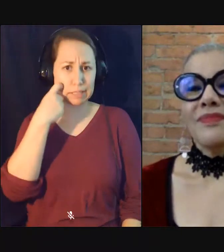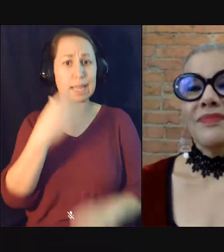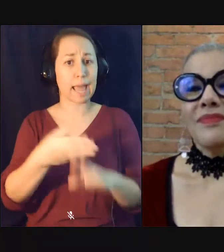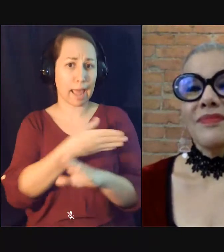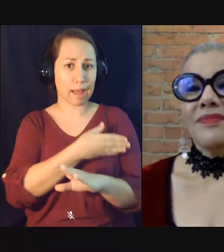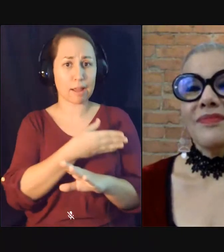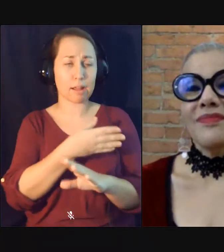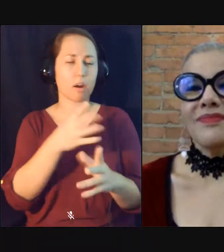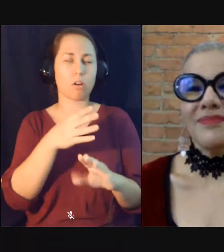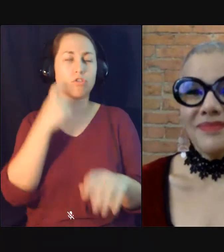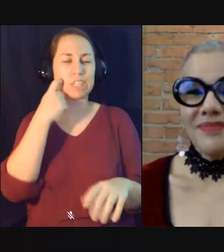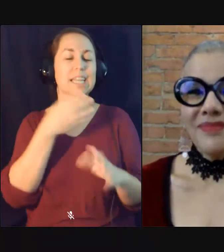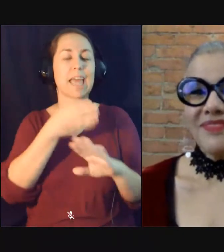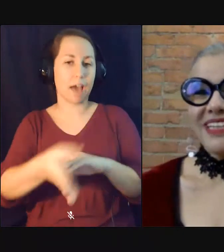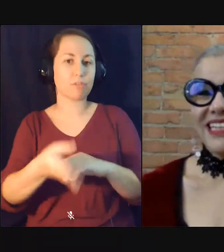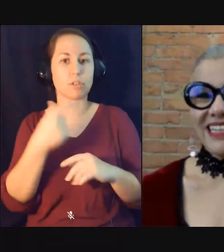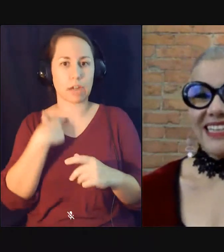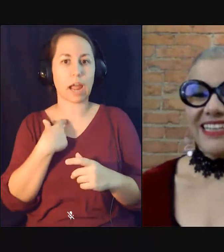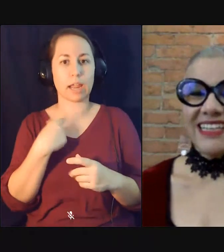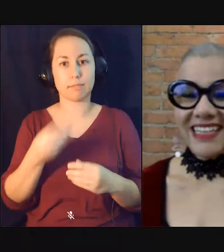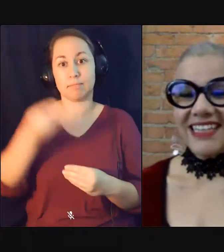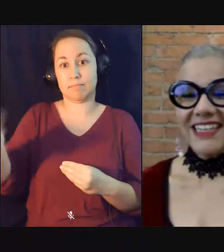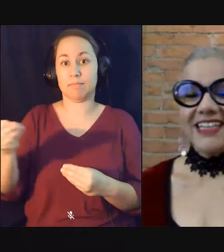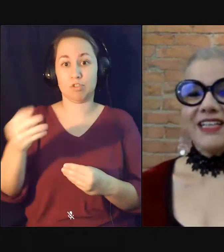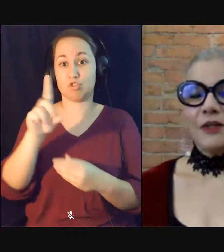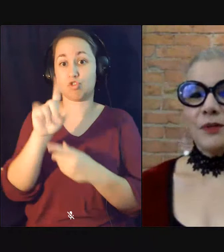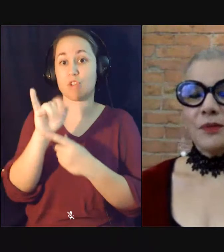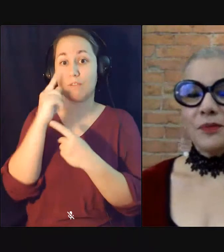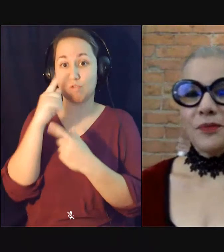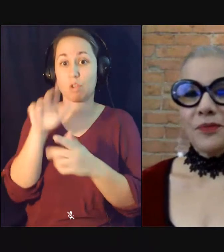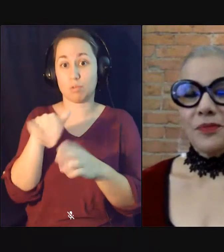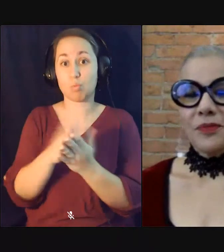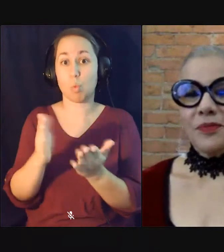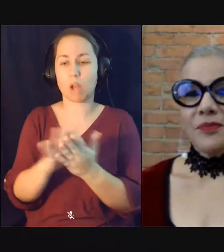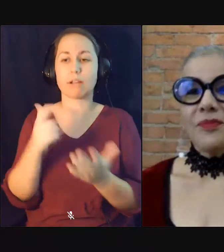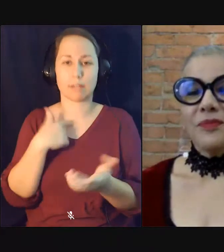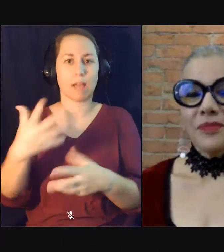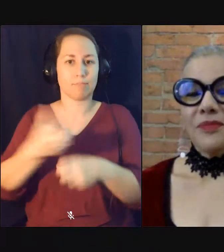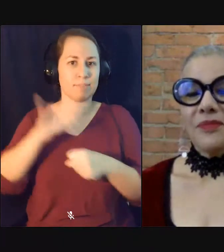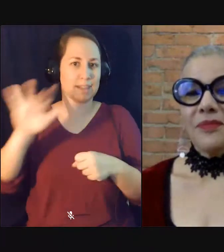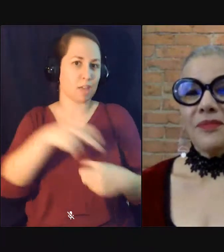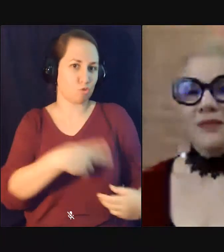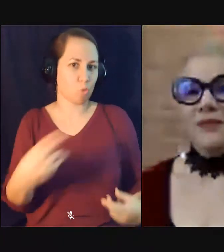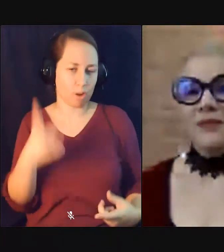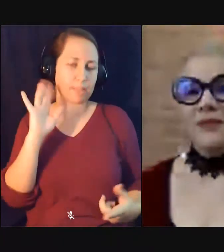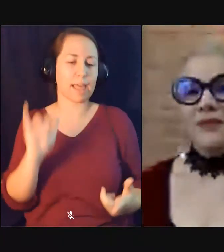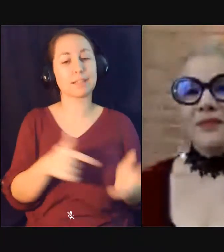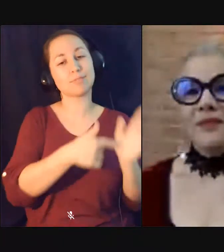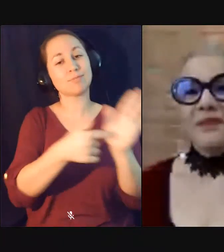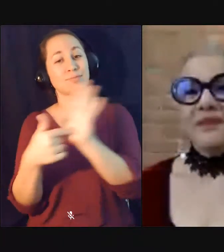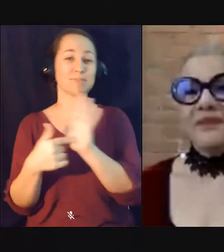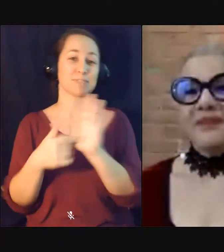was an appropriate fuck you. So that's the bladed weaponry showcase portion of the